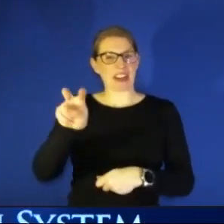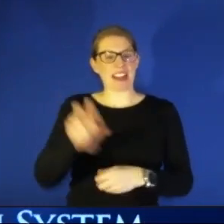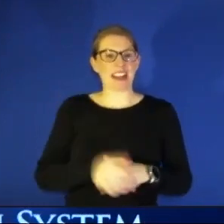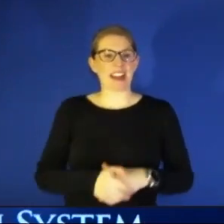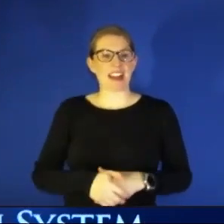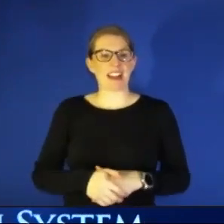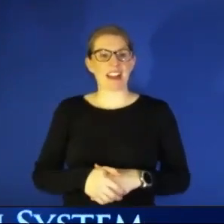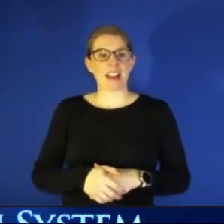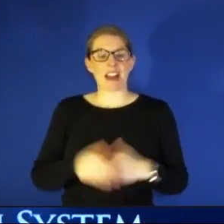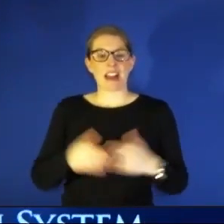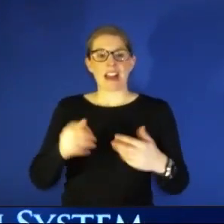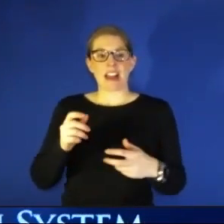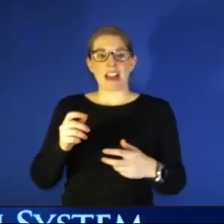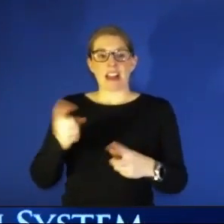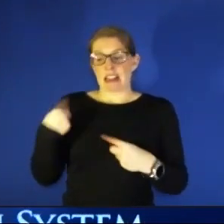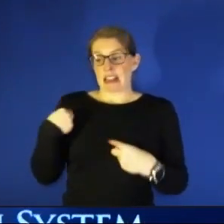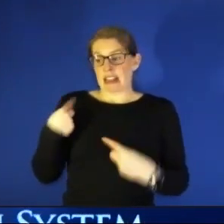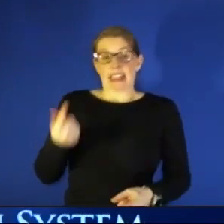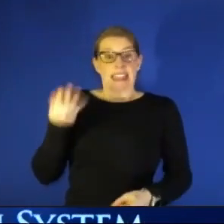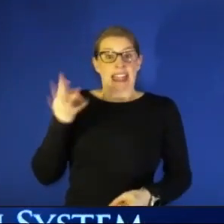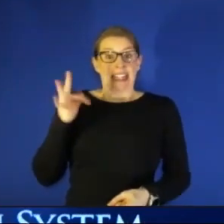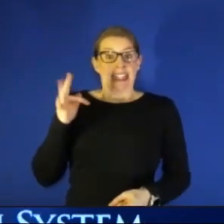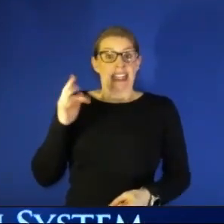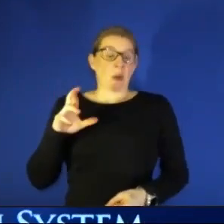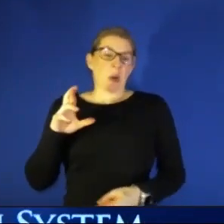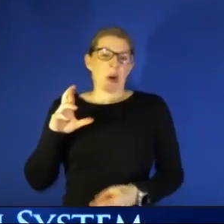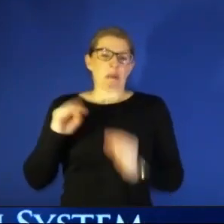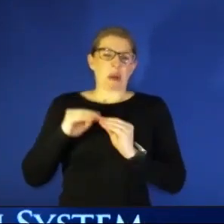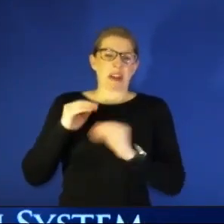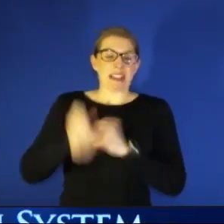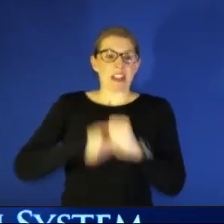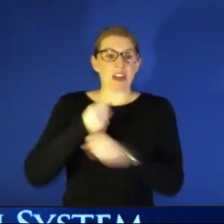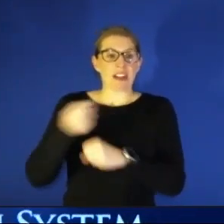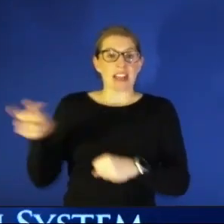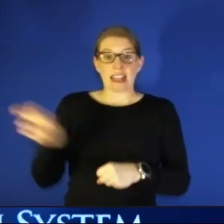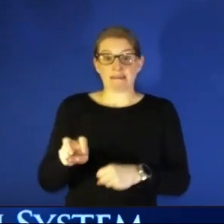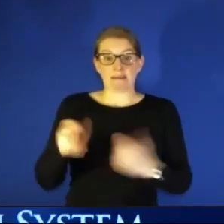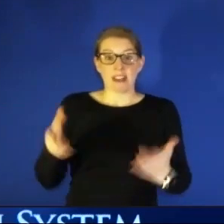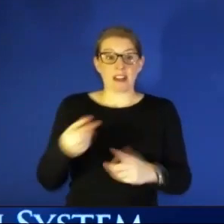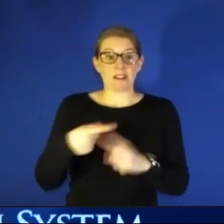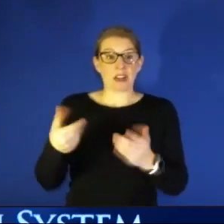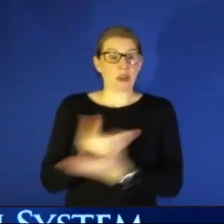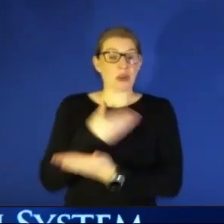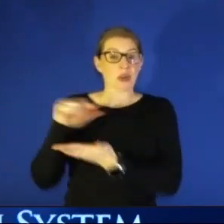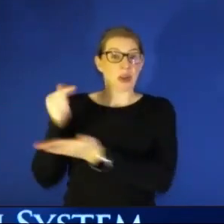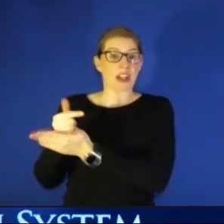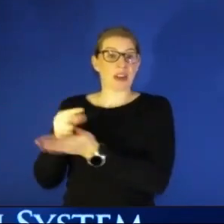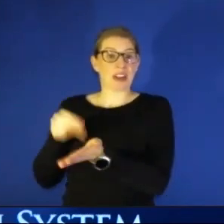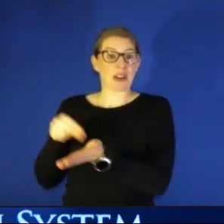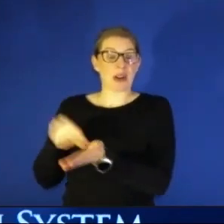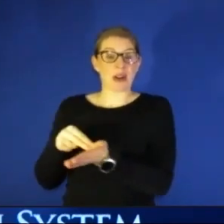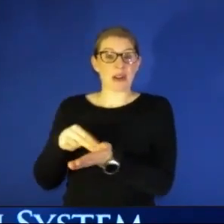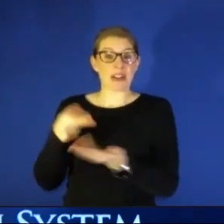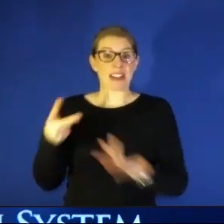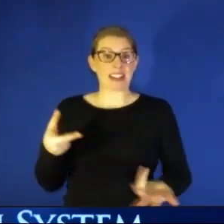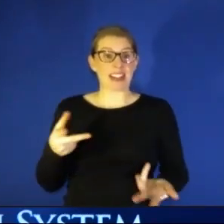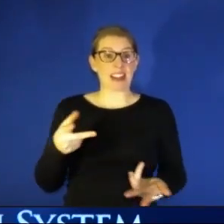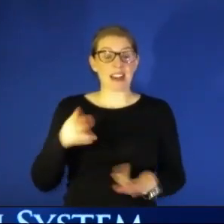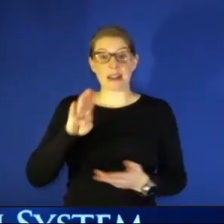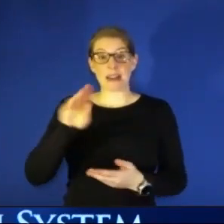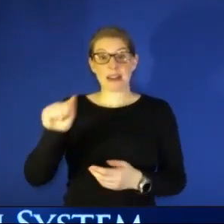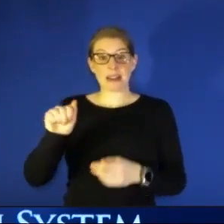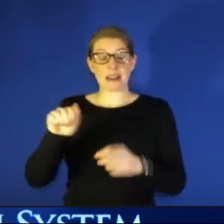health system the past 19 or so years, and I came here as a brand new graduate nurse and was bachelor's prepared